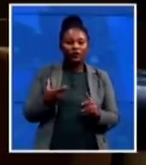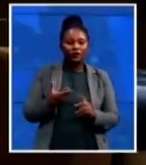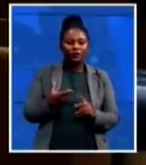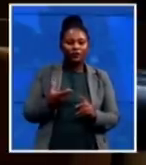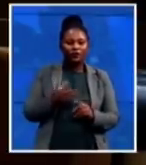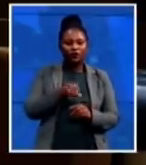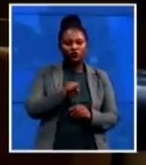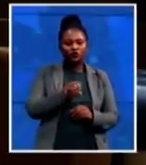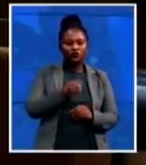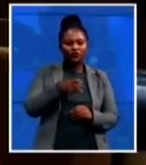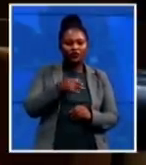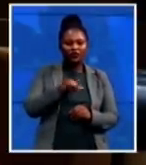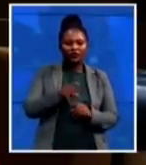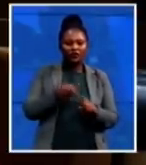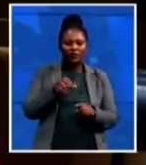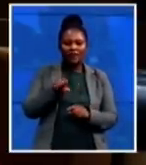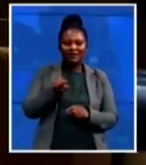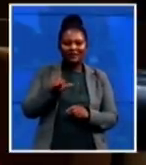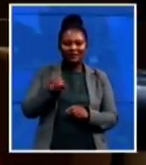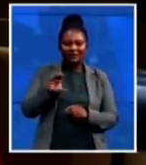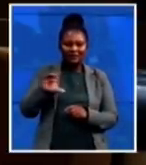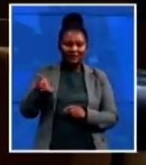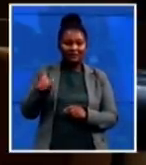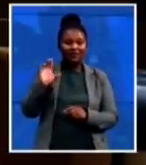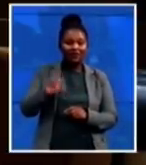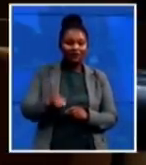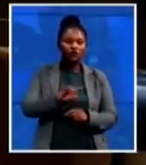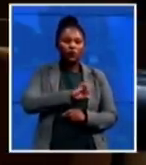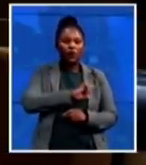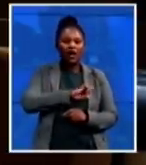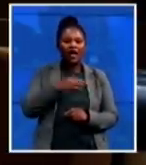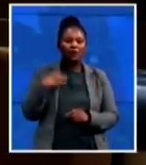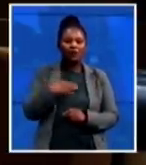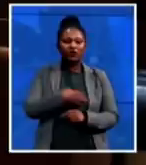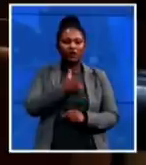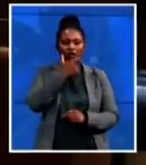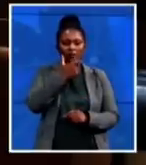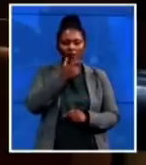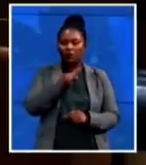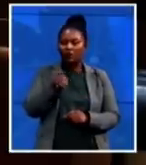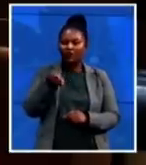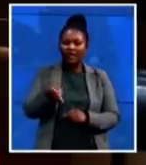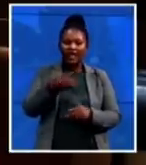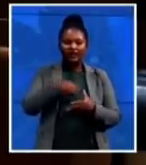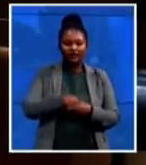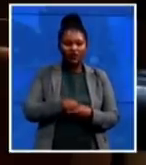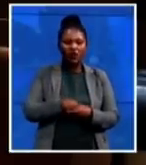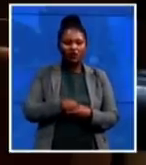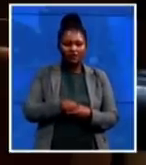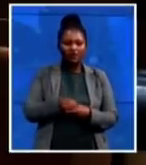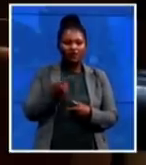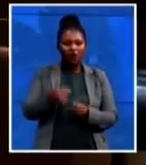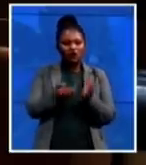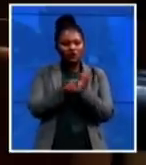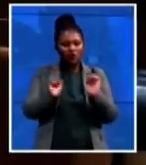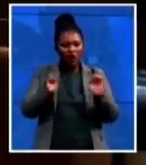asking, why is President Cyril Ramaphosa not going to participate during the Democracy Summit that will be hosted by President